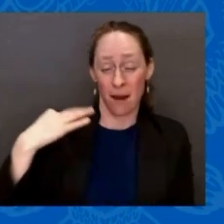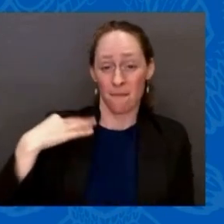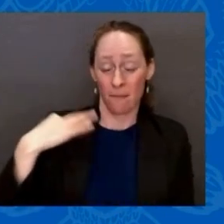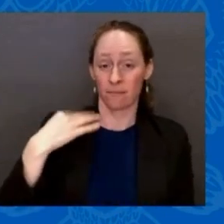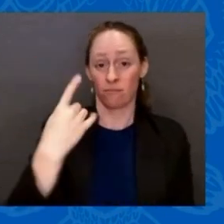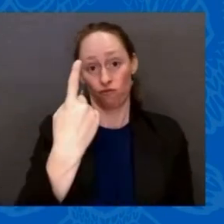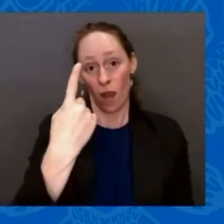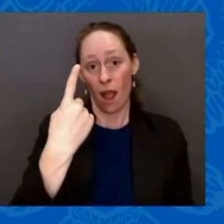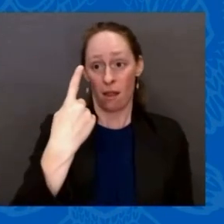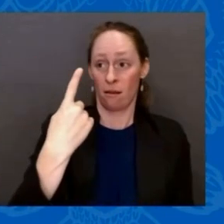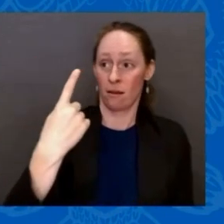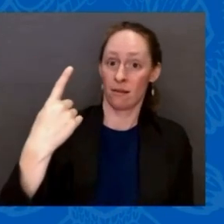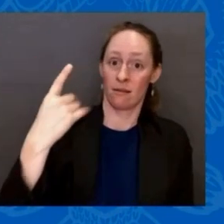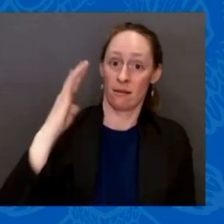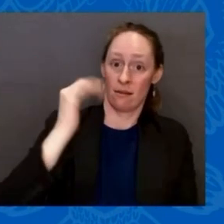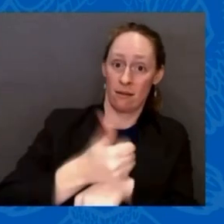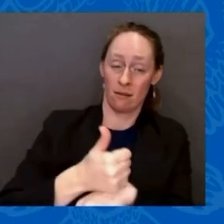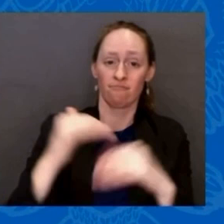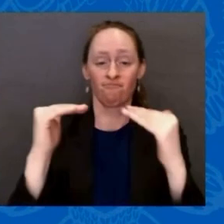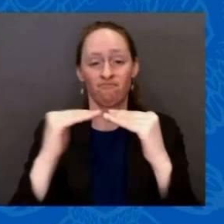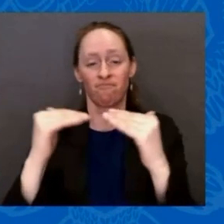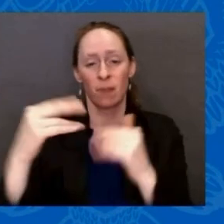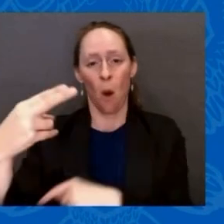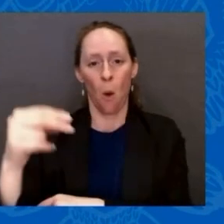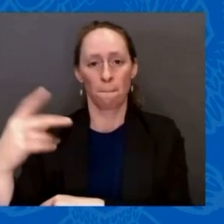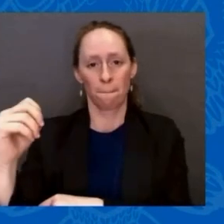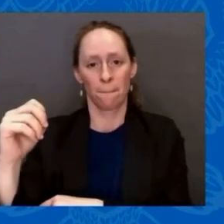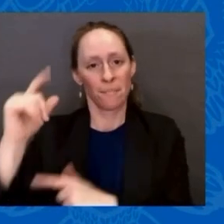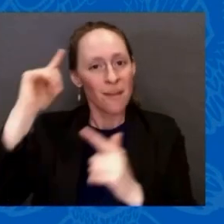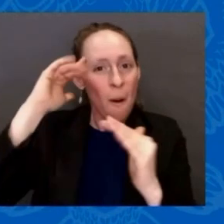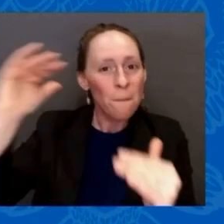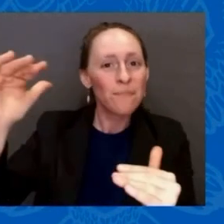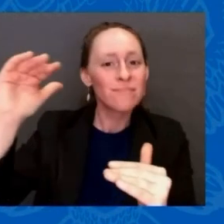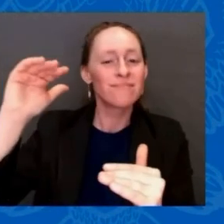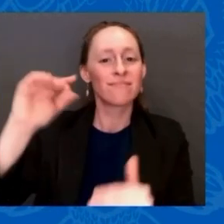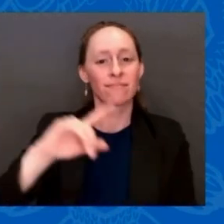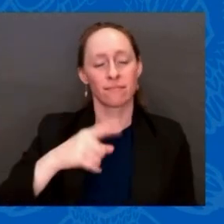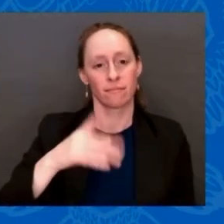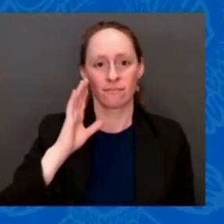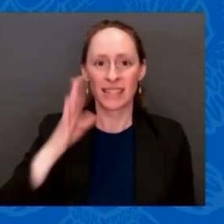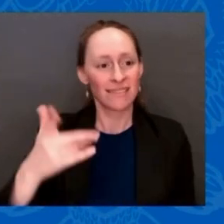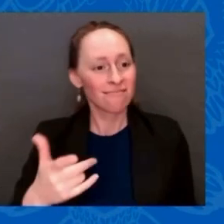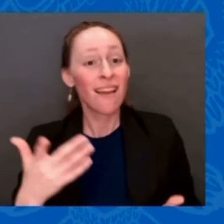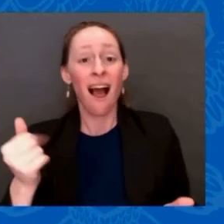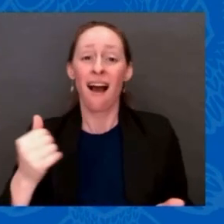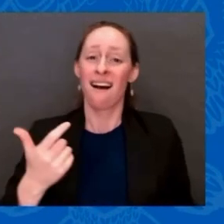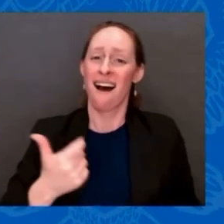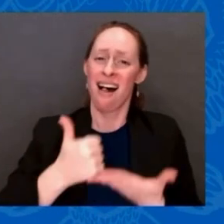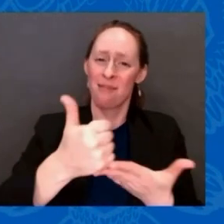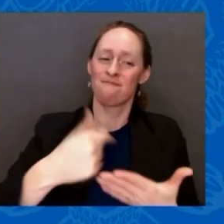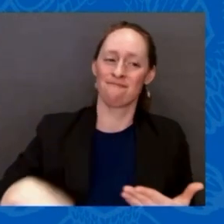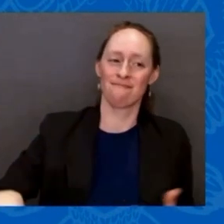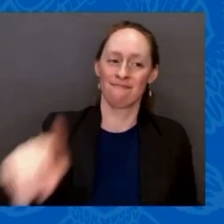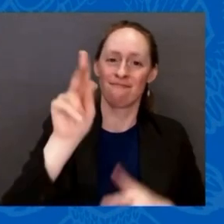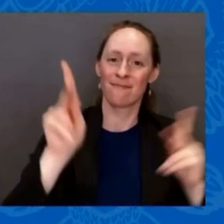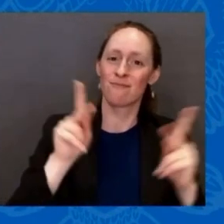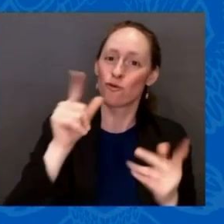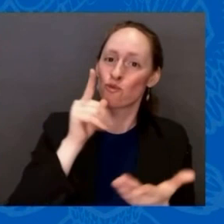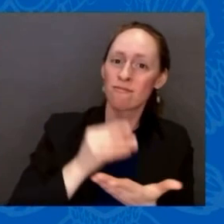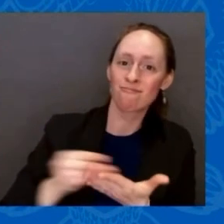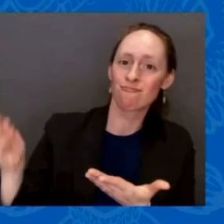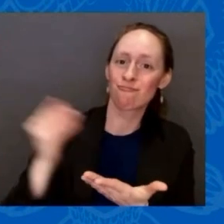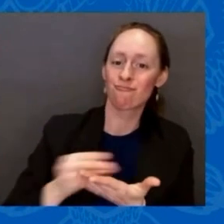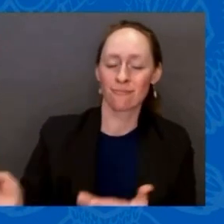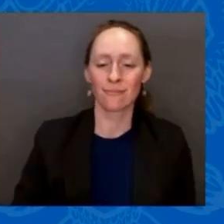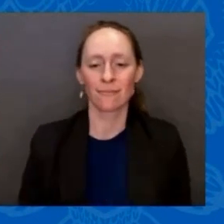for consumers. Bringing down inflation remains one of my top priorities. Today, inflation is less than half of what it was a year